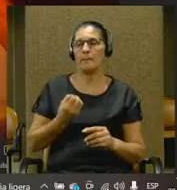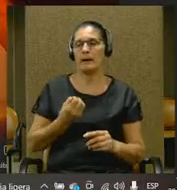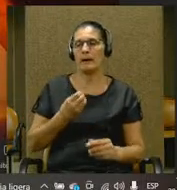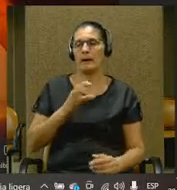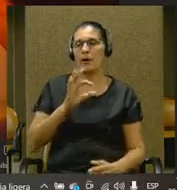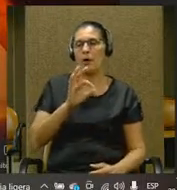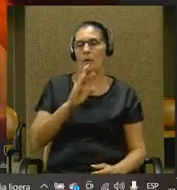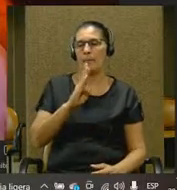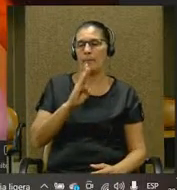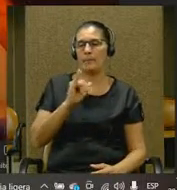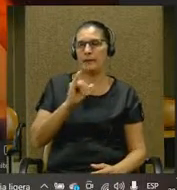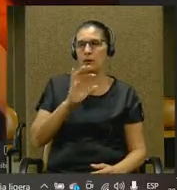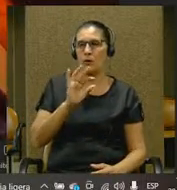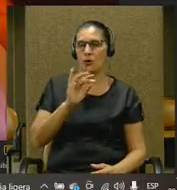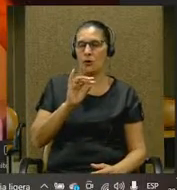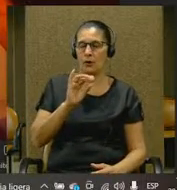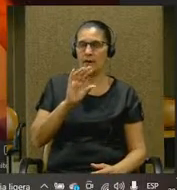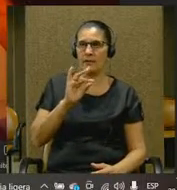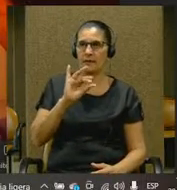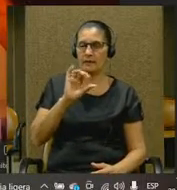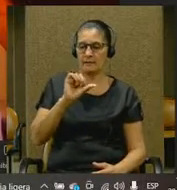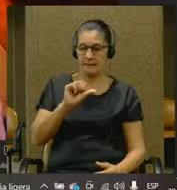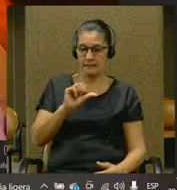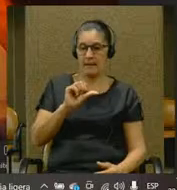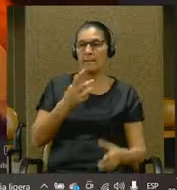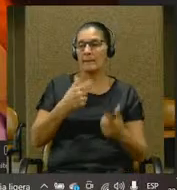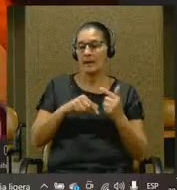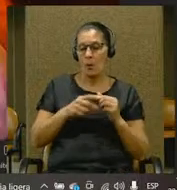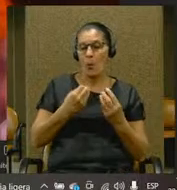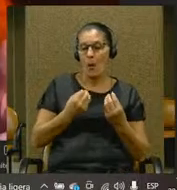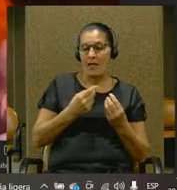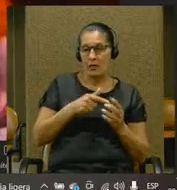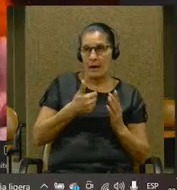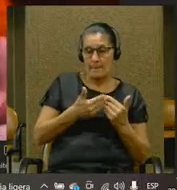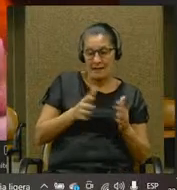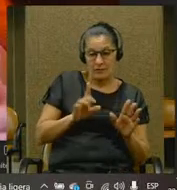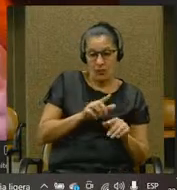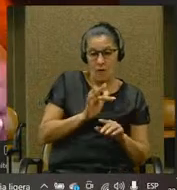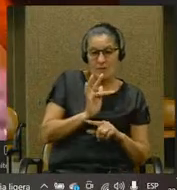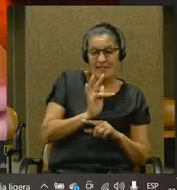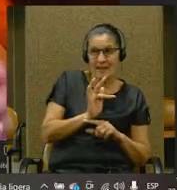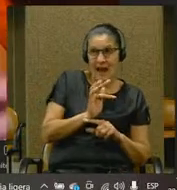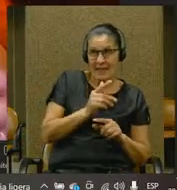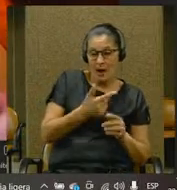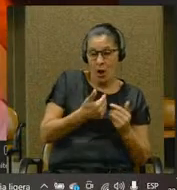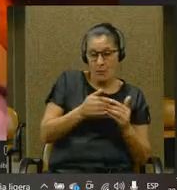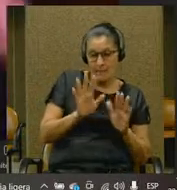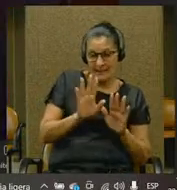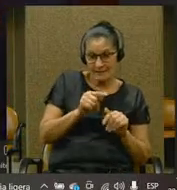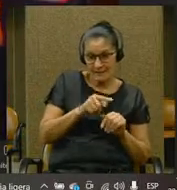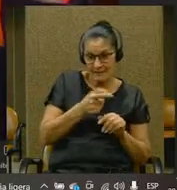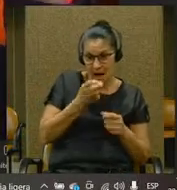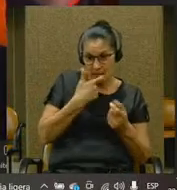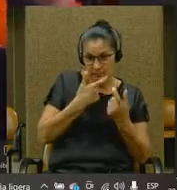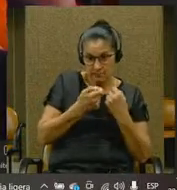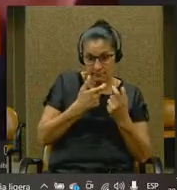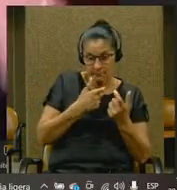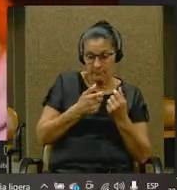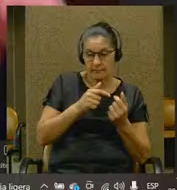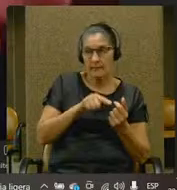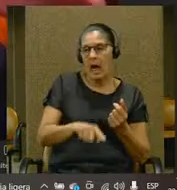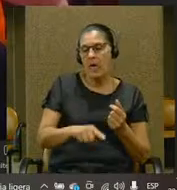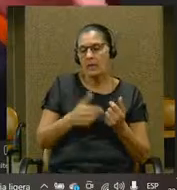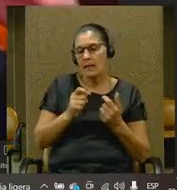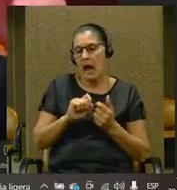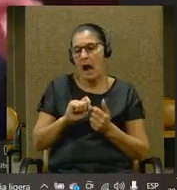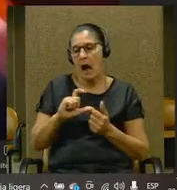some time, once you start using fentanyl and then using it regularly, you actually then it raises your tolerance levels. So